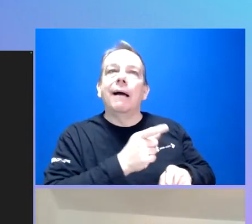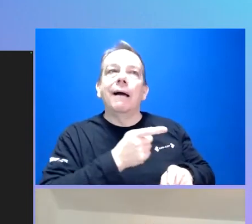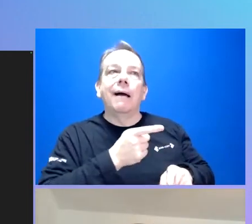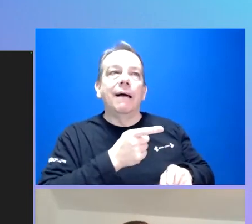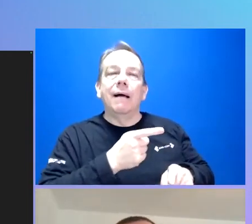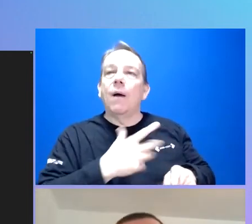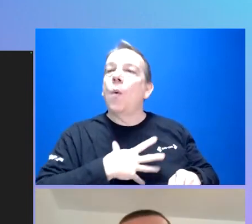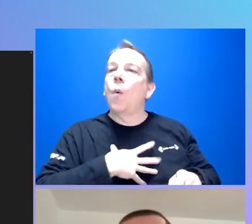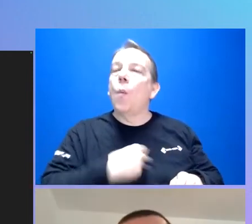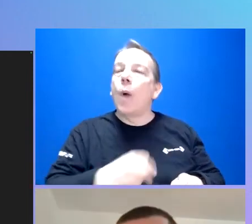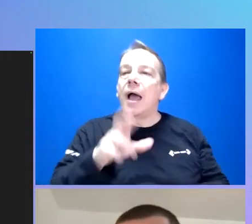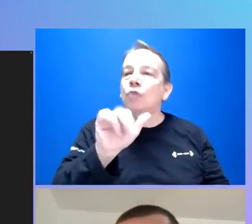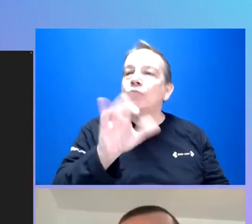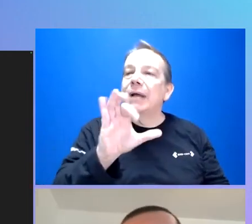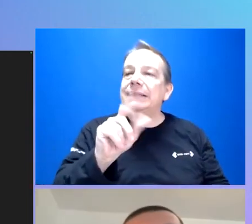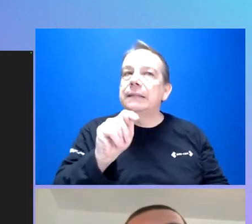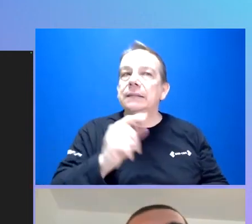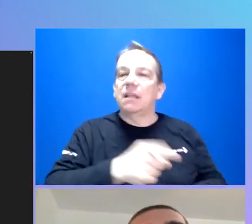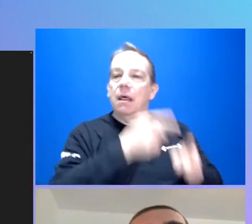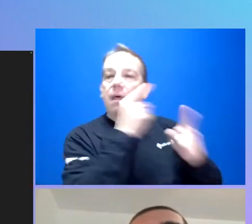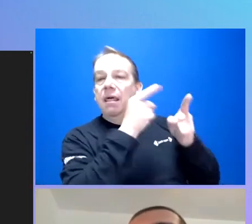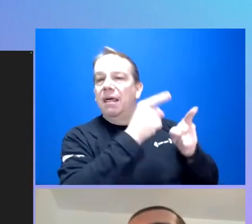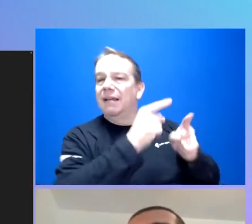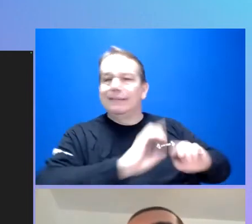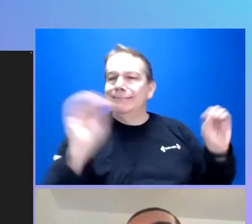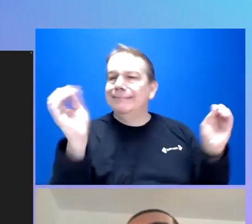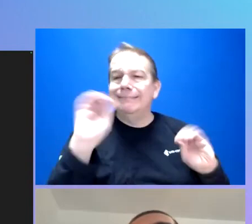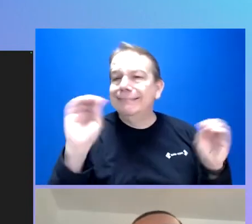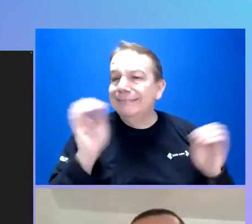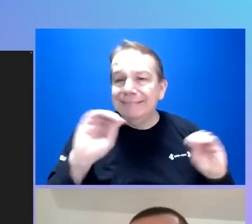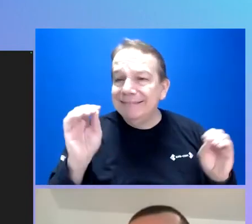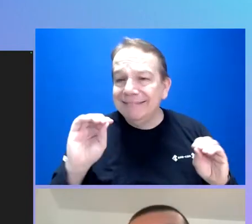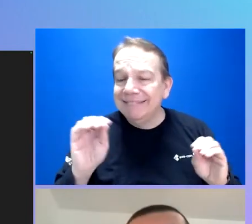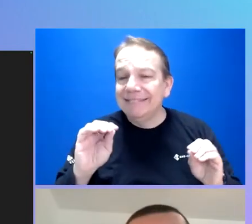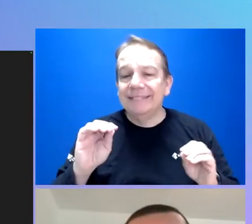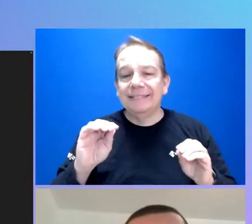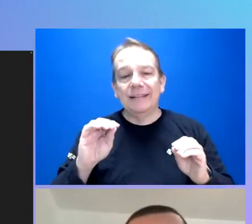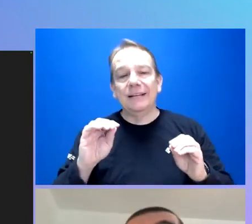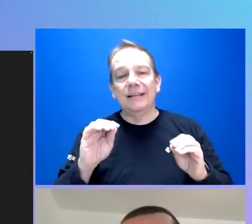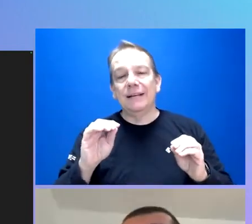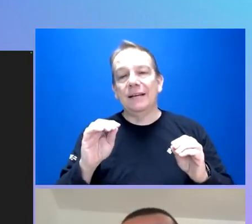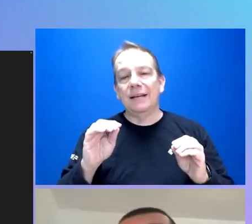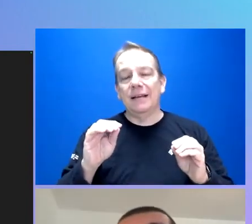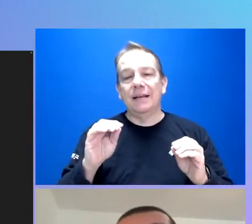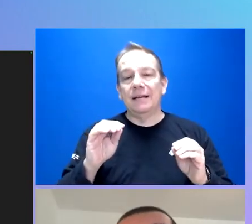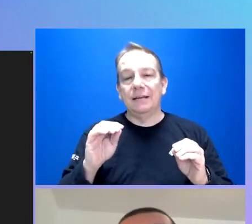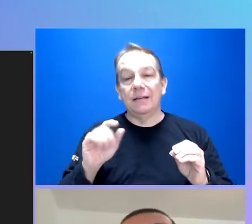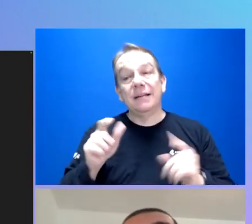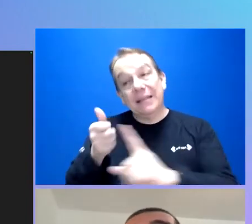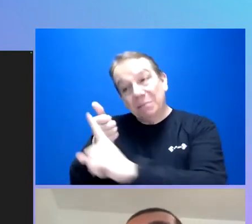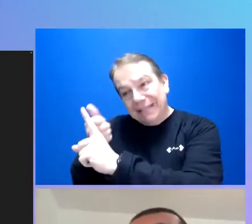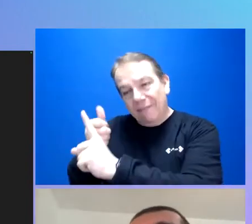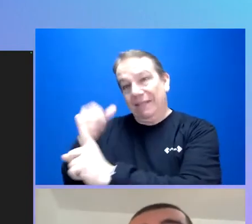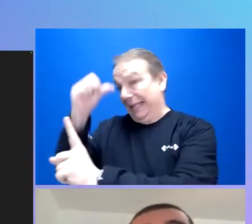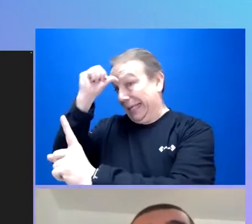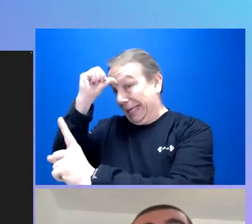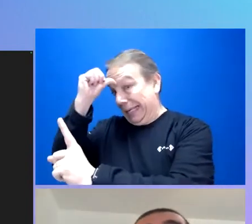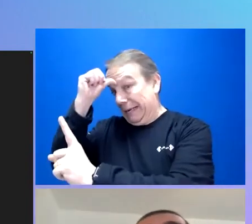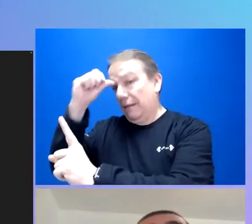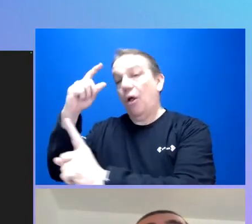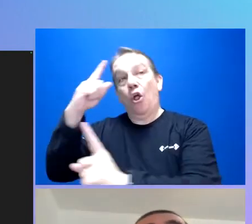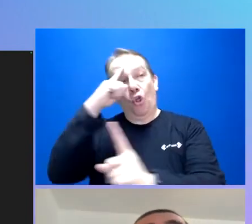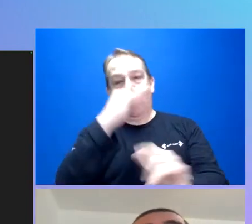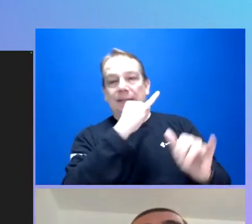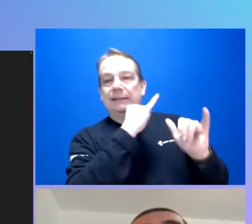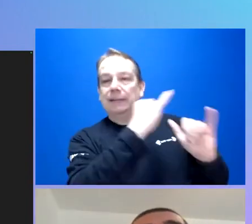white racist trying to police what kind of races come into his country. He was an Indian person who thought that I was